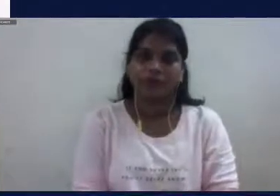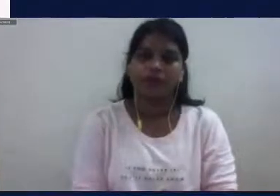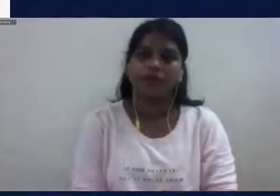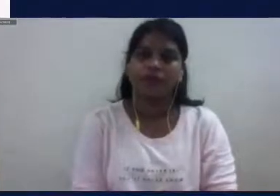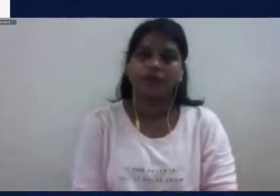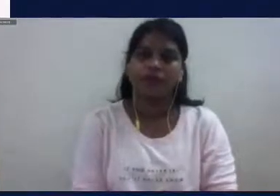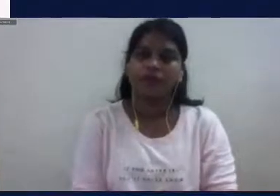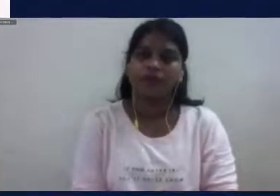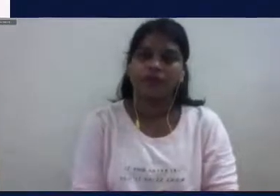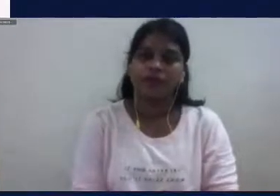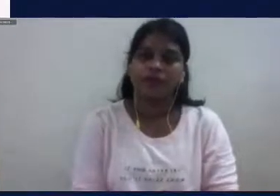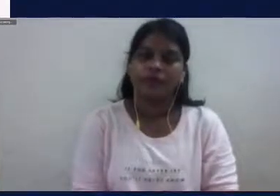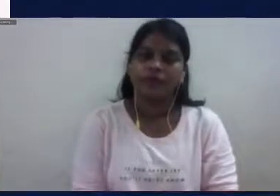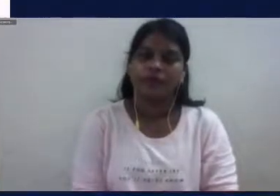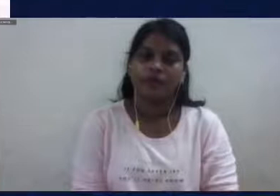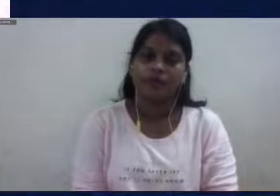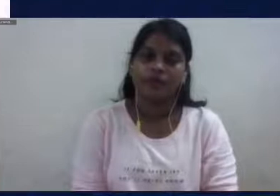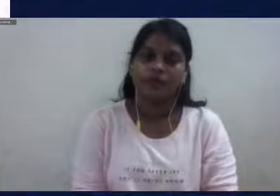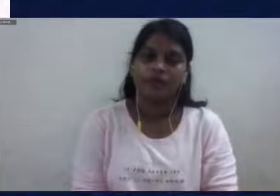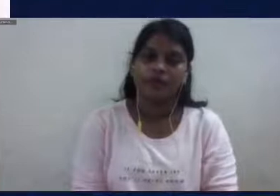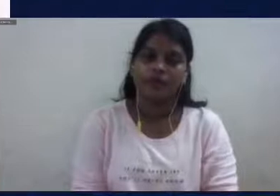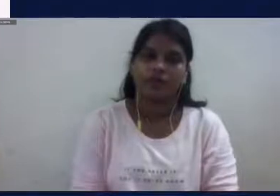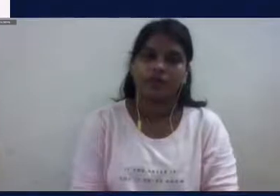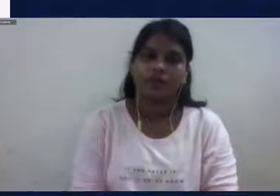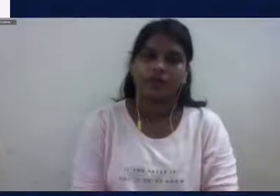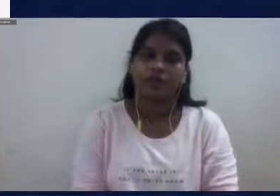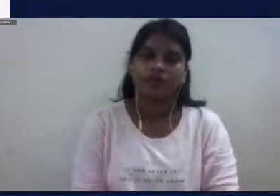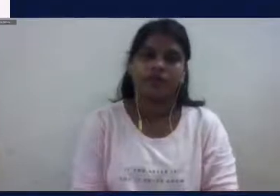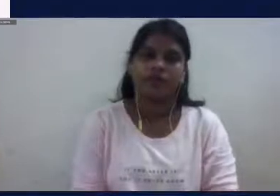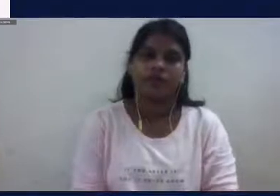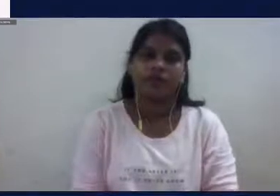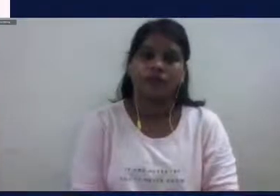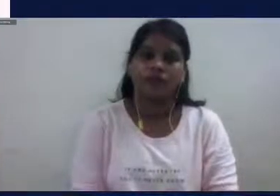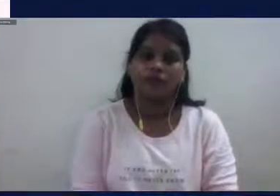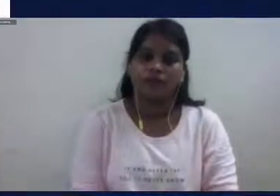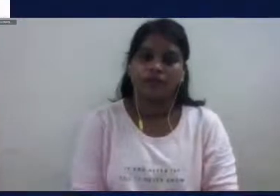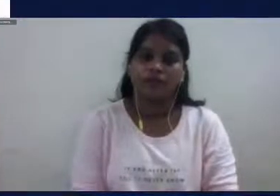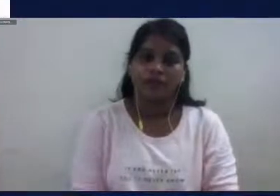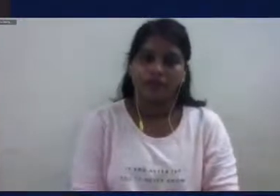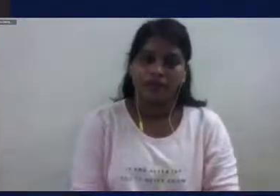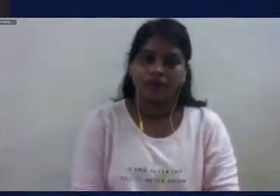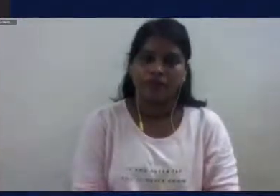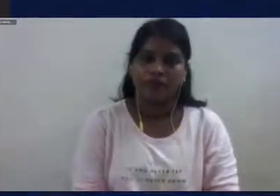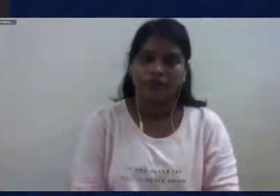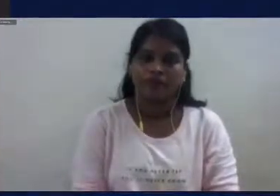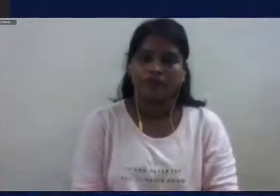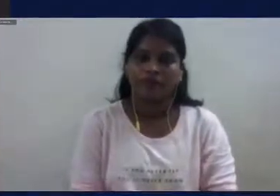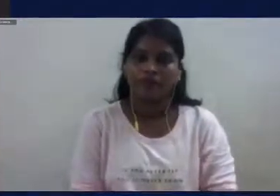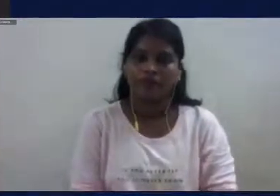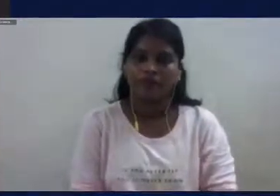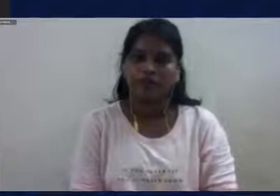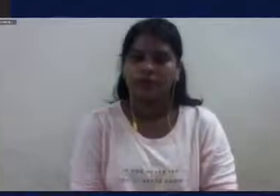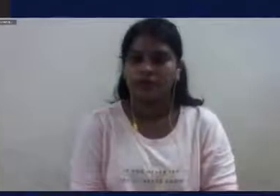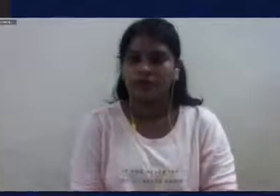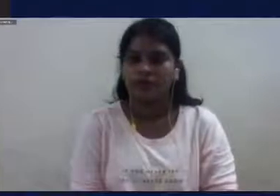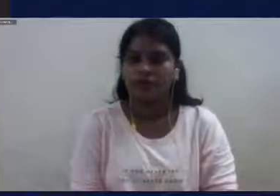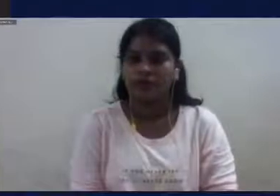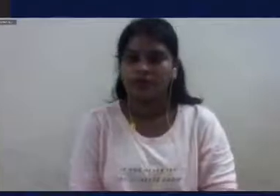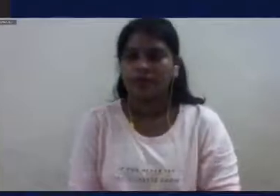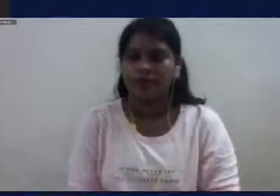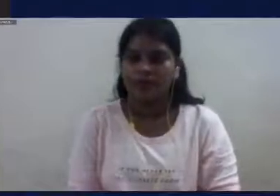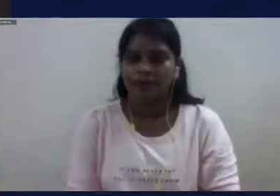or duration, but they let you sort by agony. They do this because they ask themselves, what is sorting for a price or